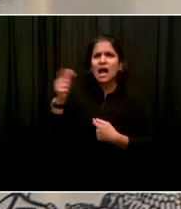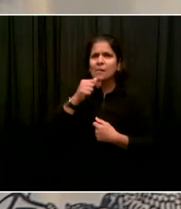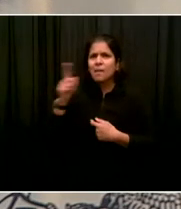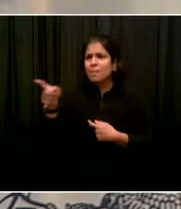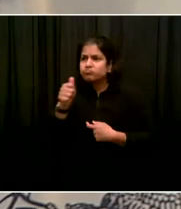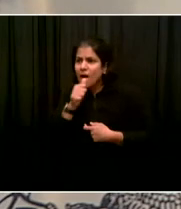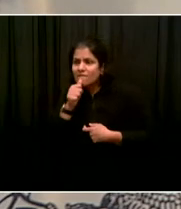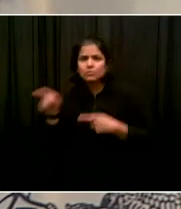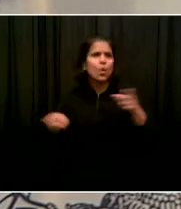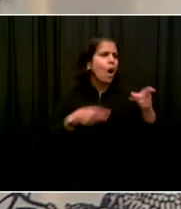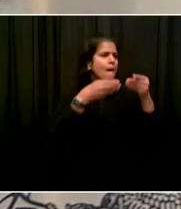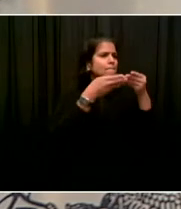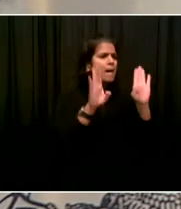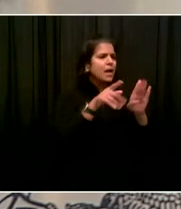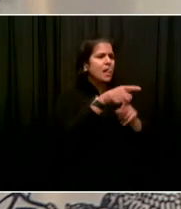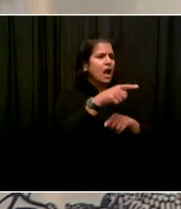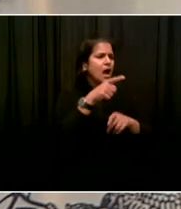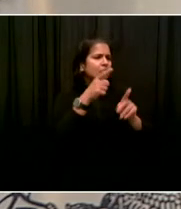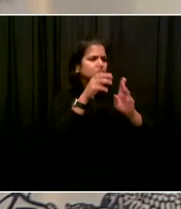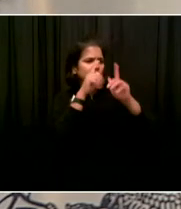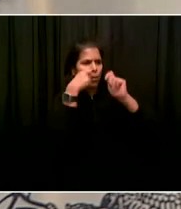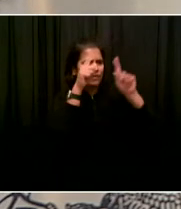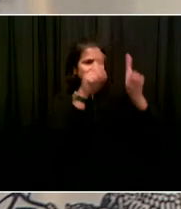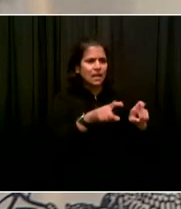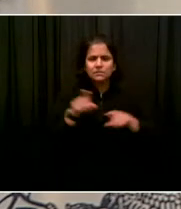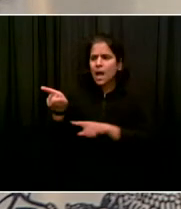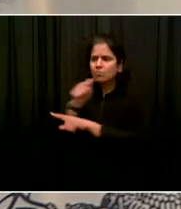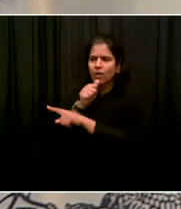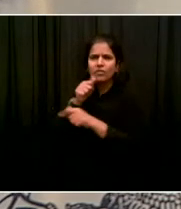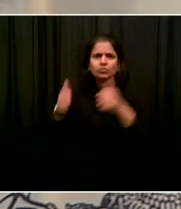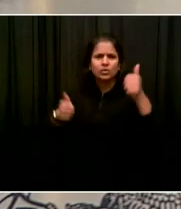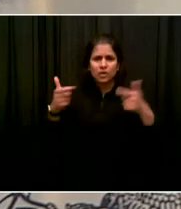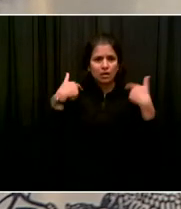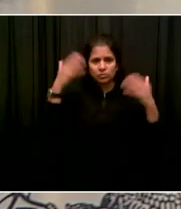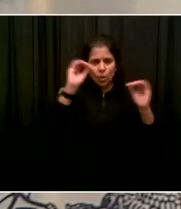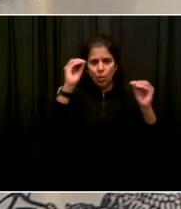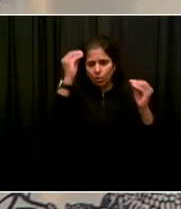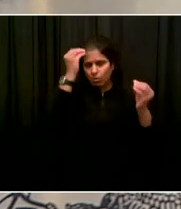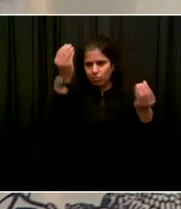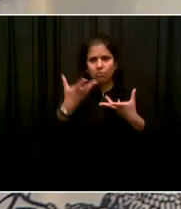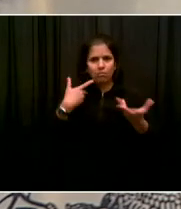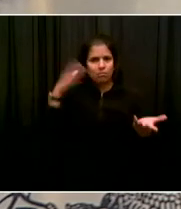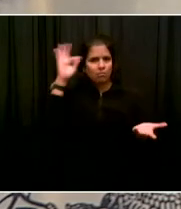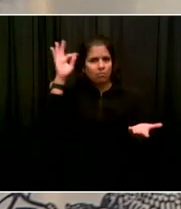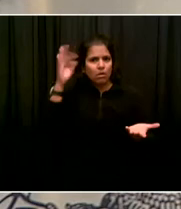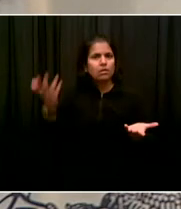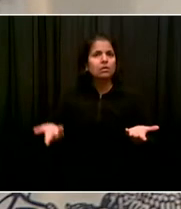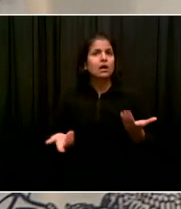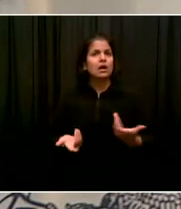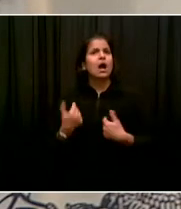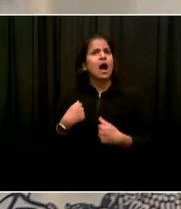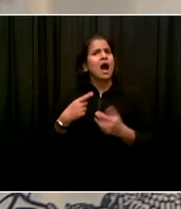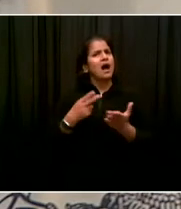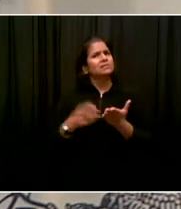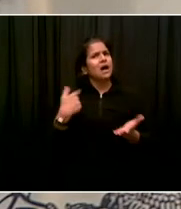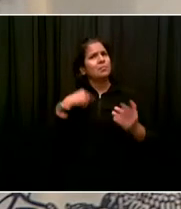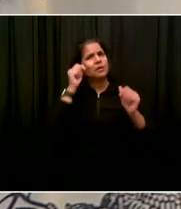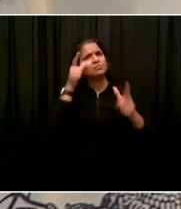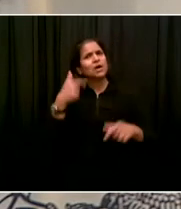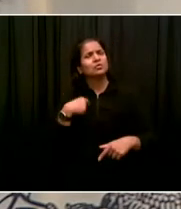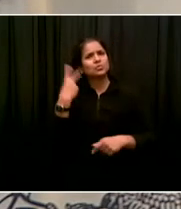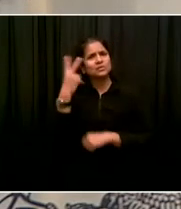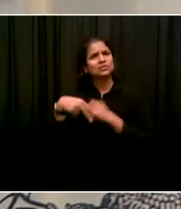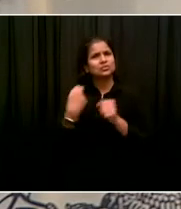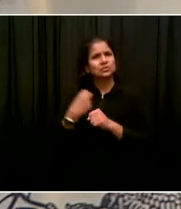and a publicly run testing site. And to me, it's just sort of remarkable that, again, 2 years into the pandemic, we don't have a, you know, sort of coherent hub for all the city